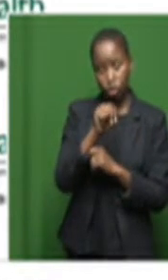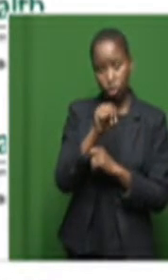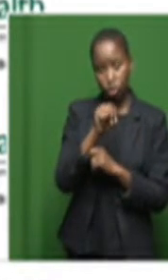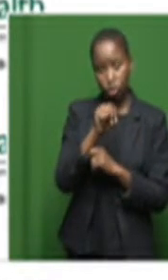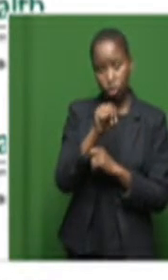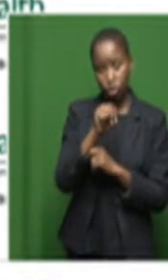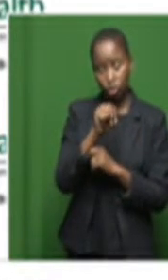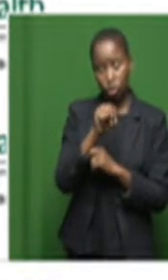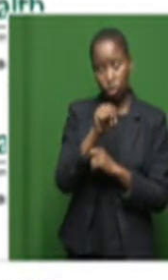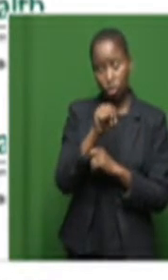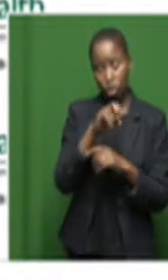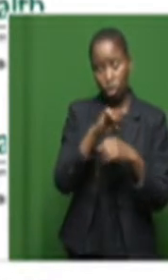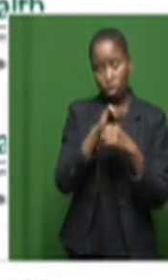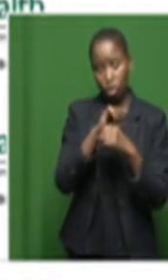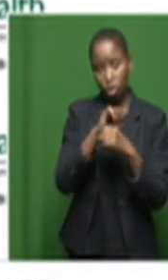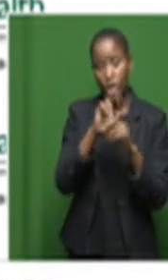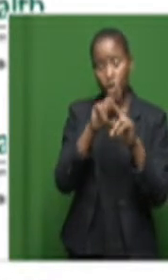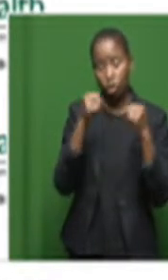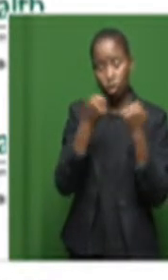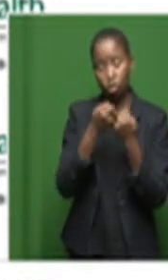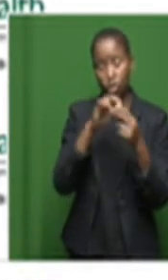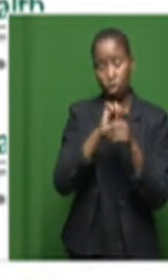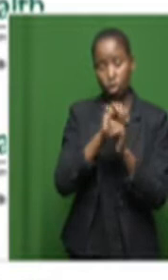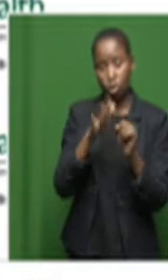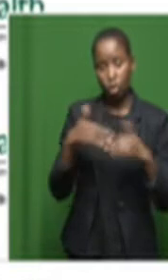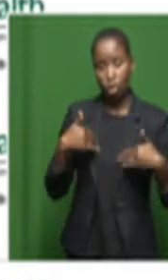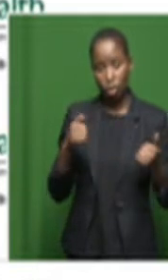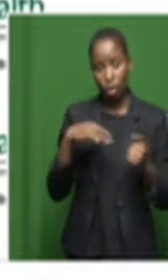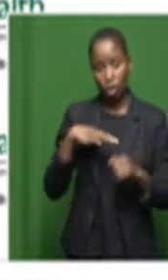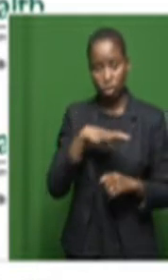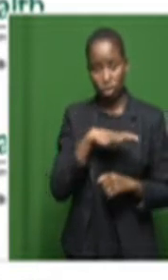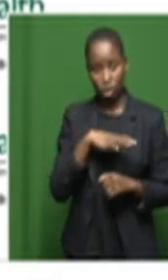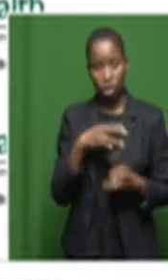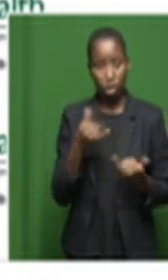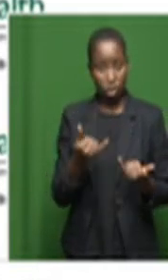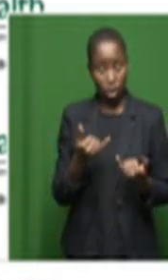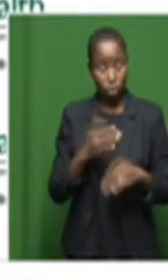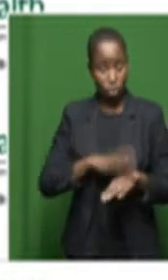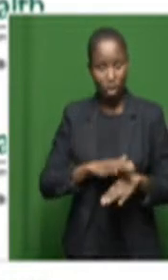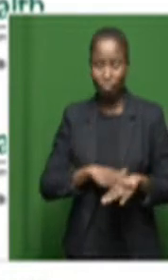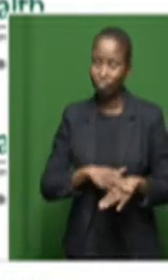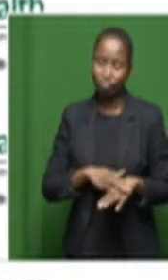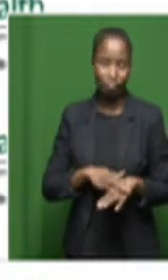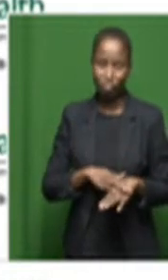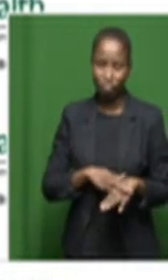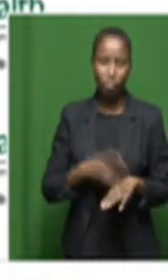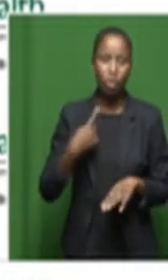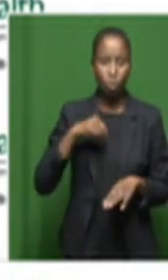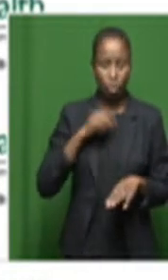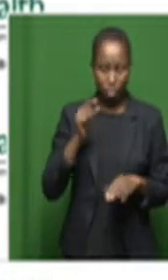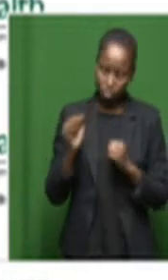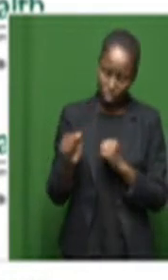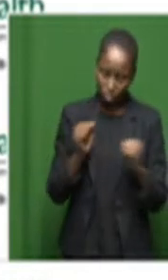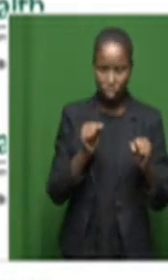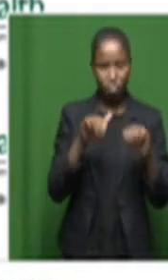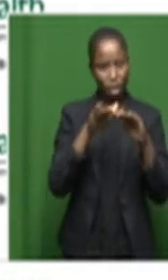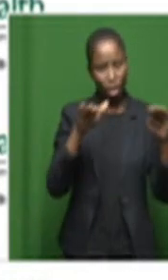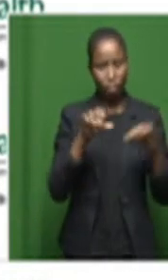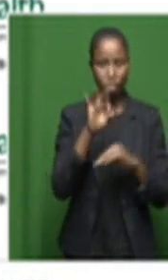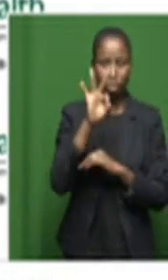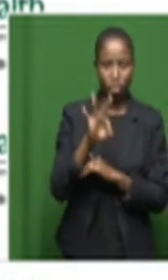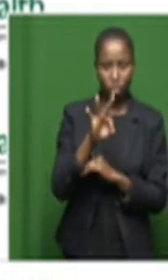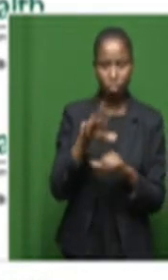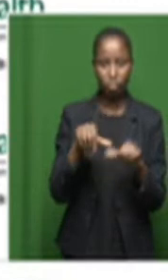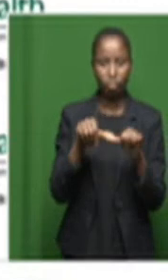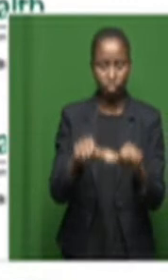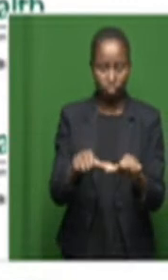Cabinet a relaxation of the restrictions at this stage. We will be recommending remaining at level 3. Just